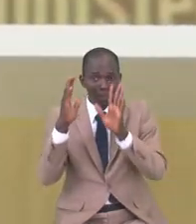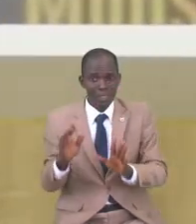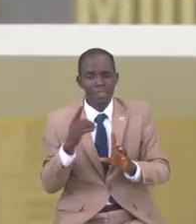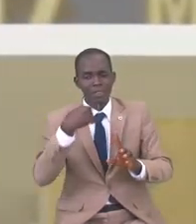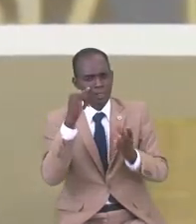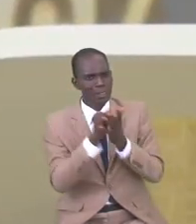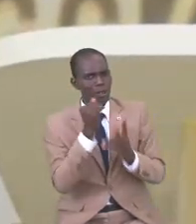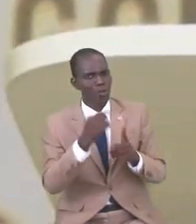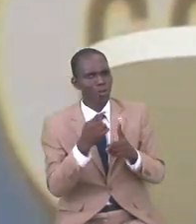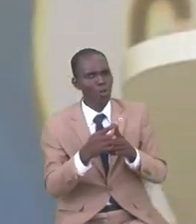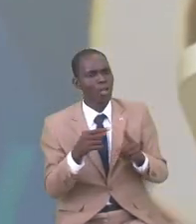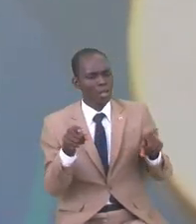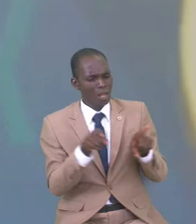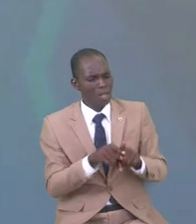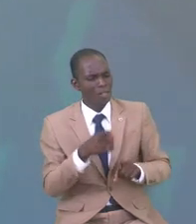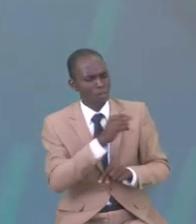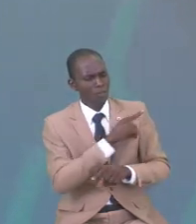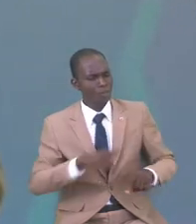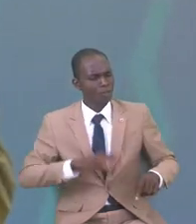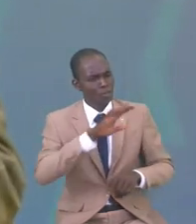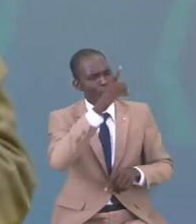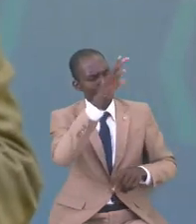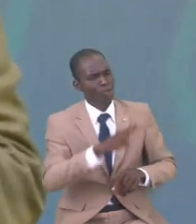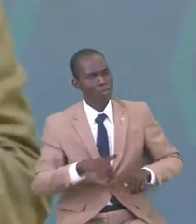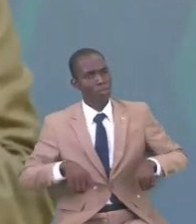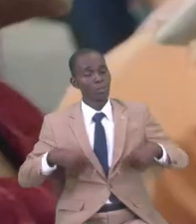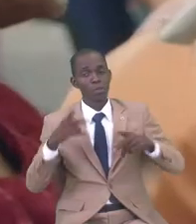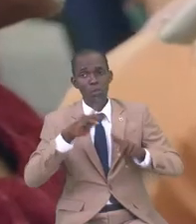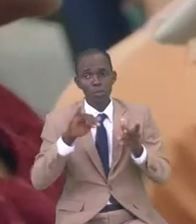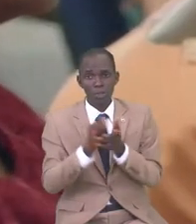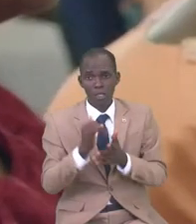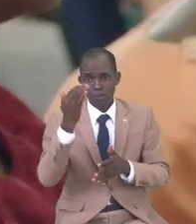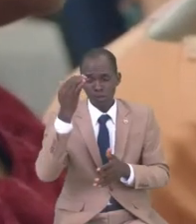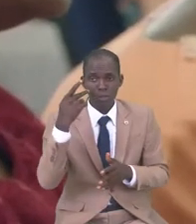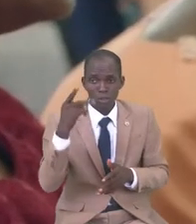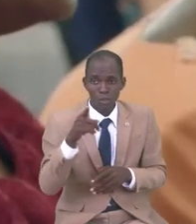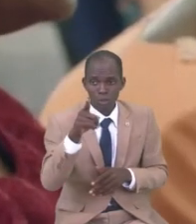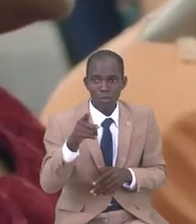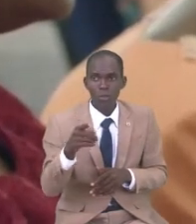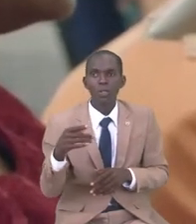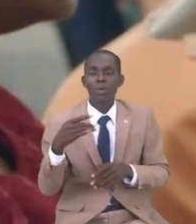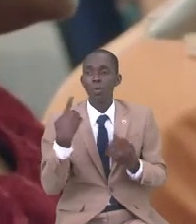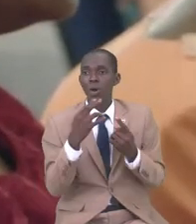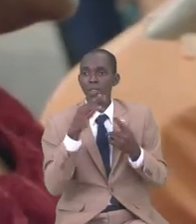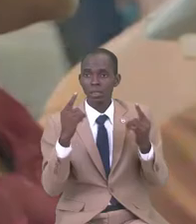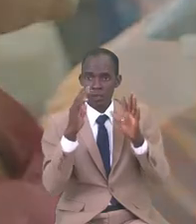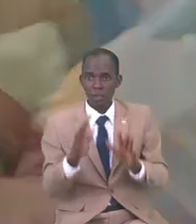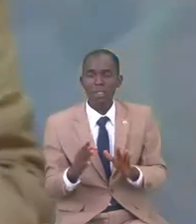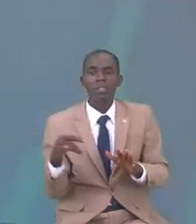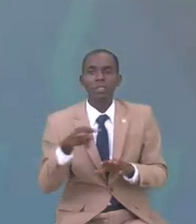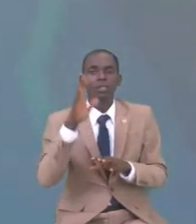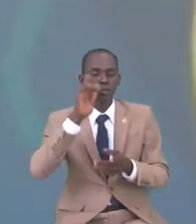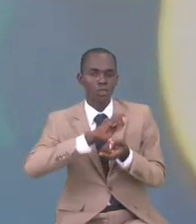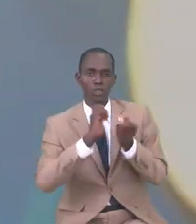see you and they hear you, their language will change. You speak the language of believers